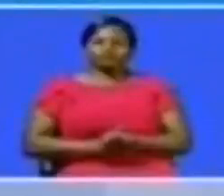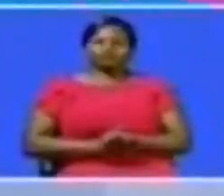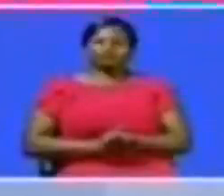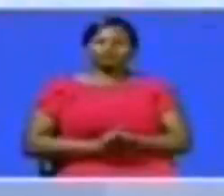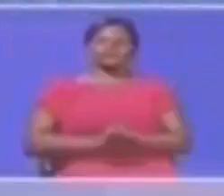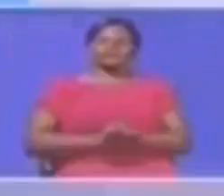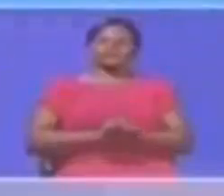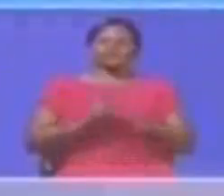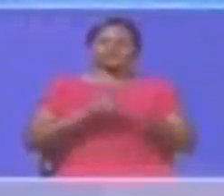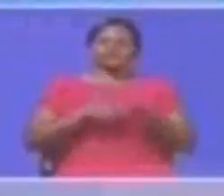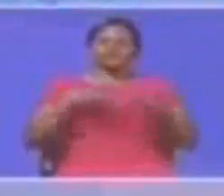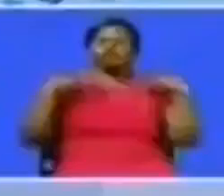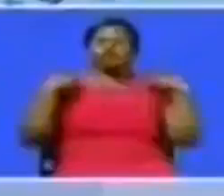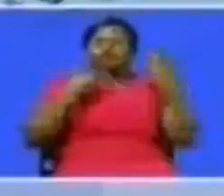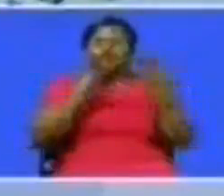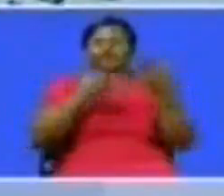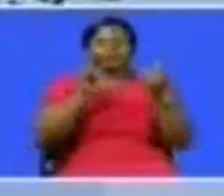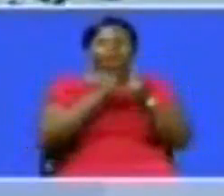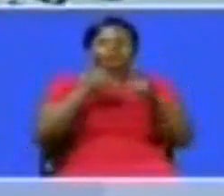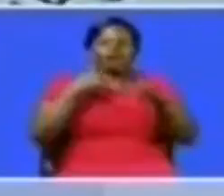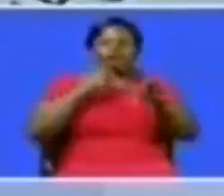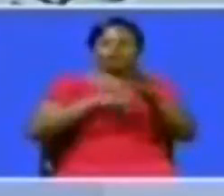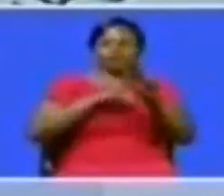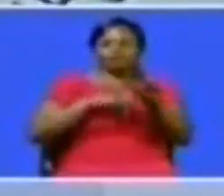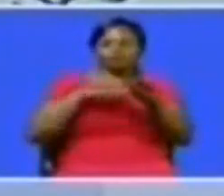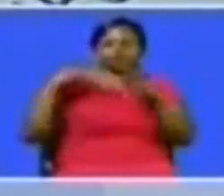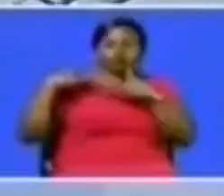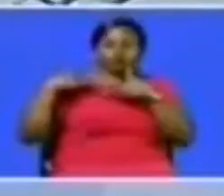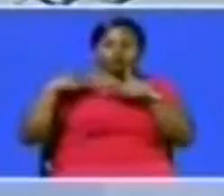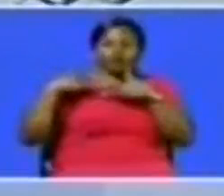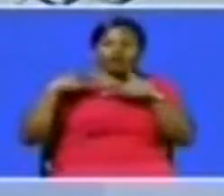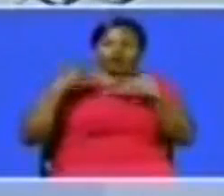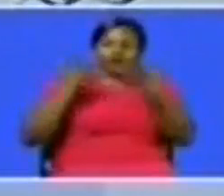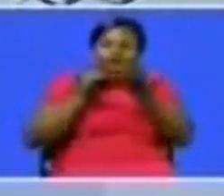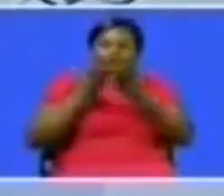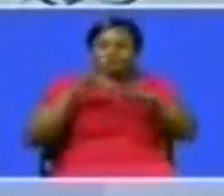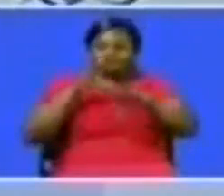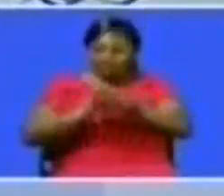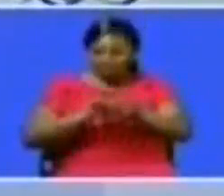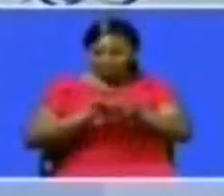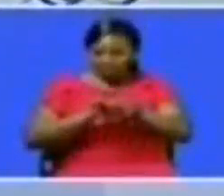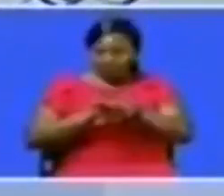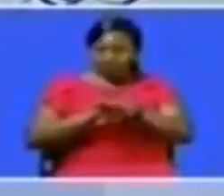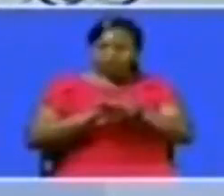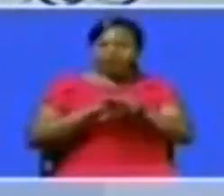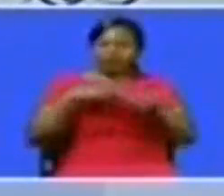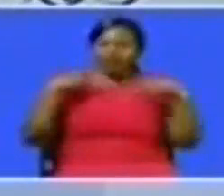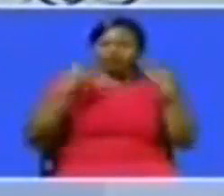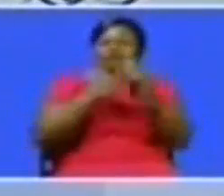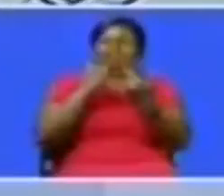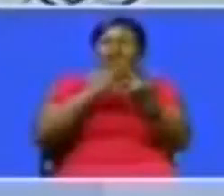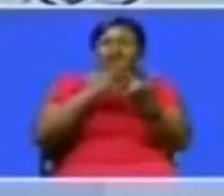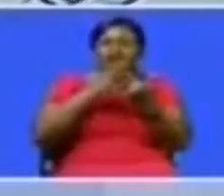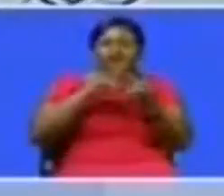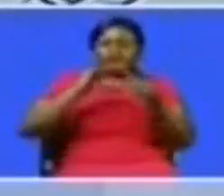Now, when in dire need of health service, you may not have time to really consider the cost of the service you'll get. The cost of healthcare is one